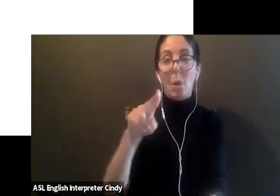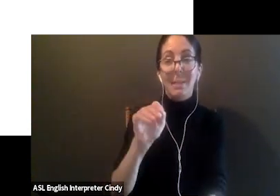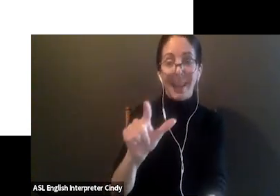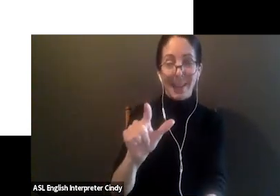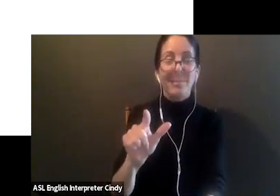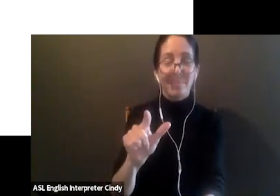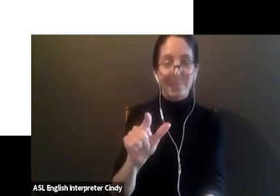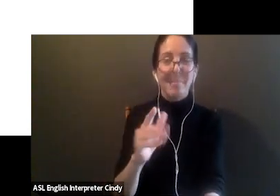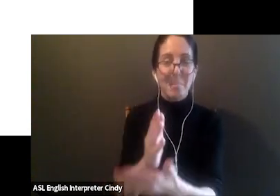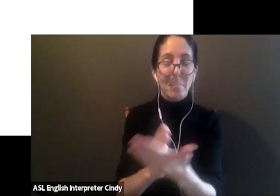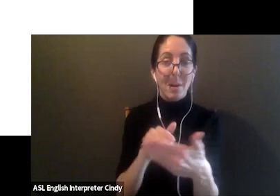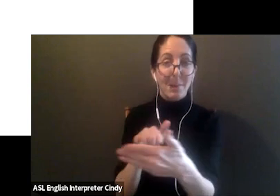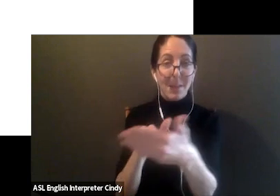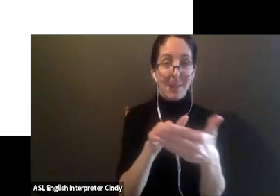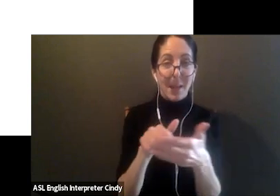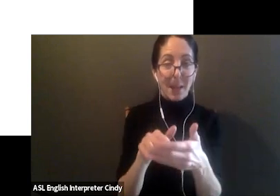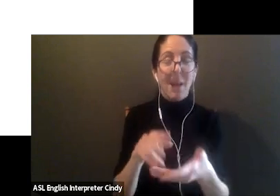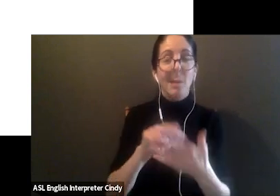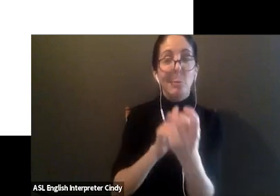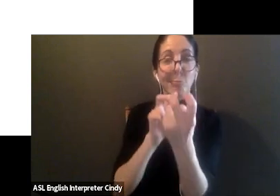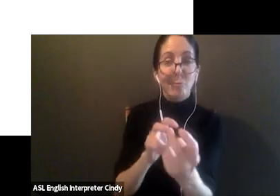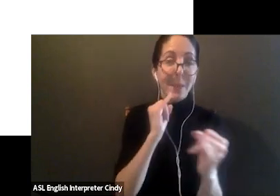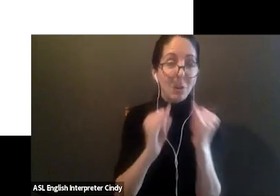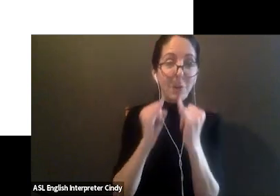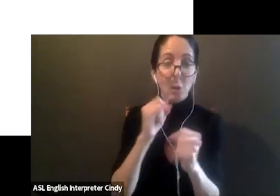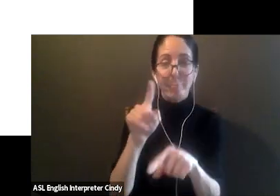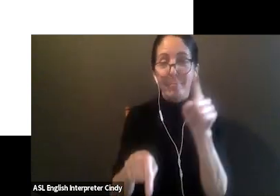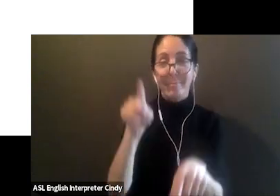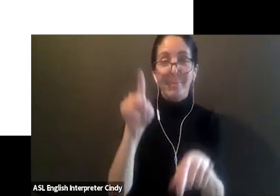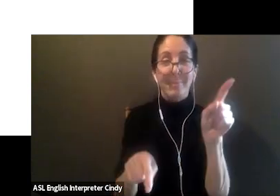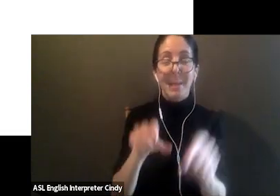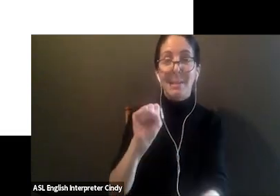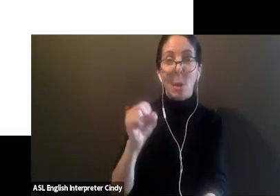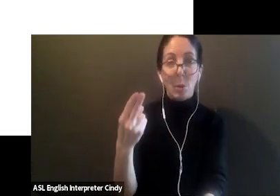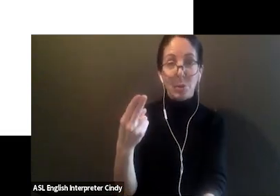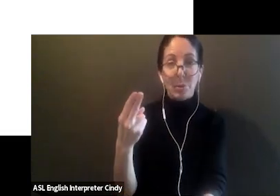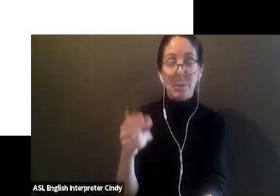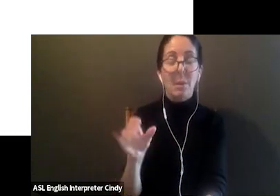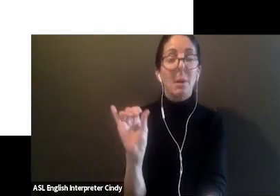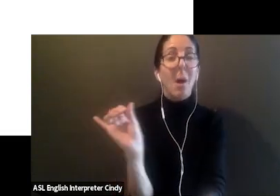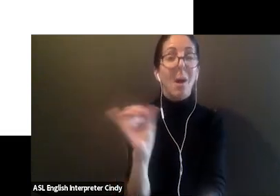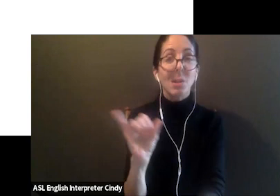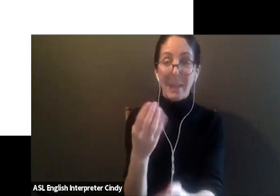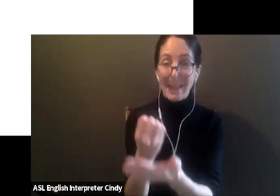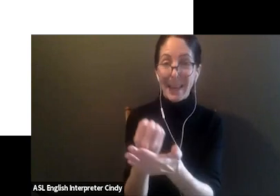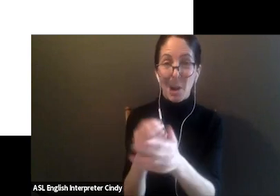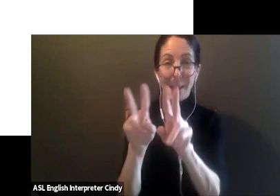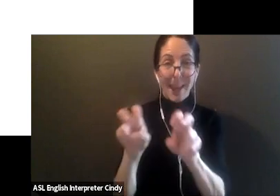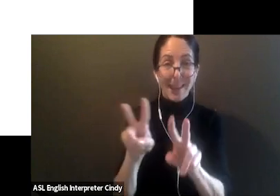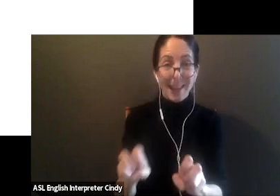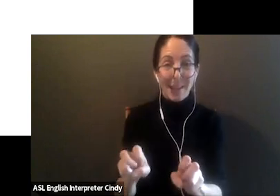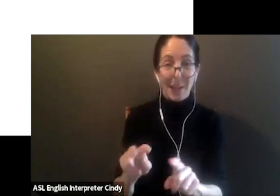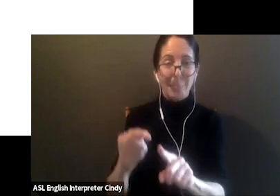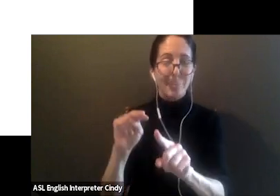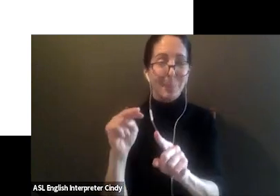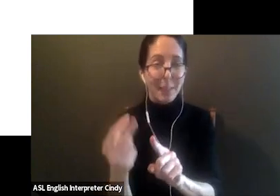study, which will be conducting interviews with diverse stakeholders and also an economic analysis of perceived